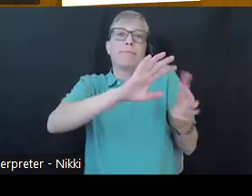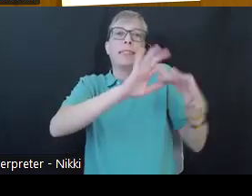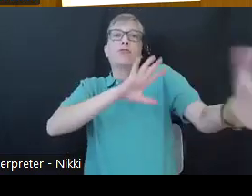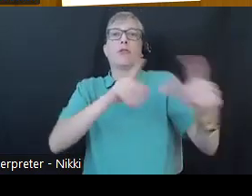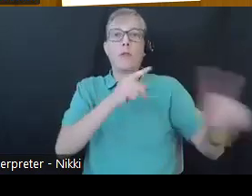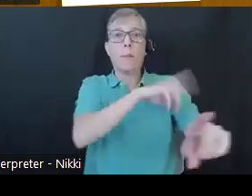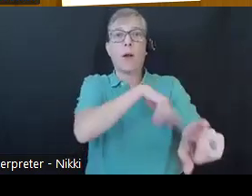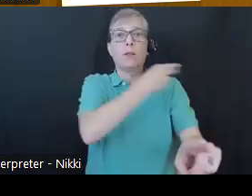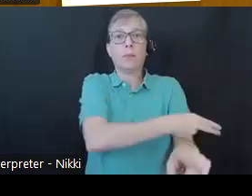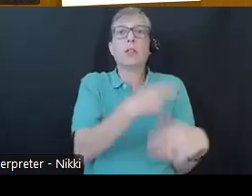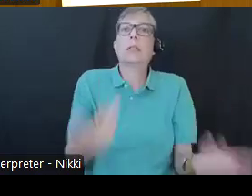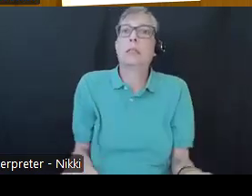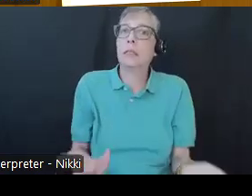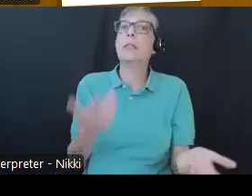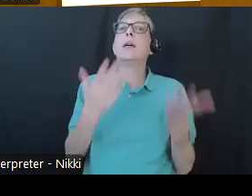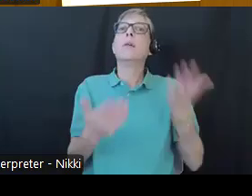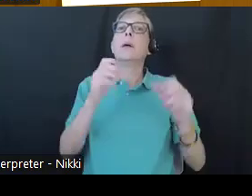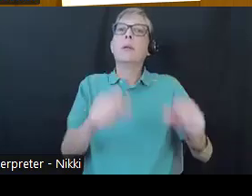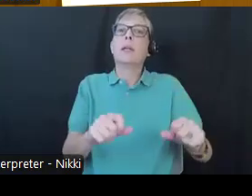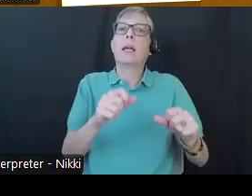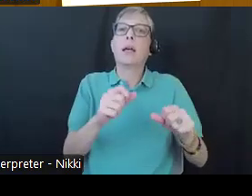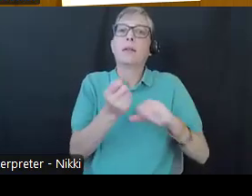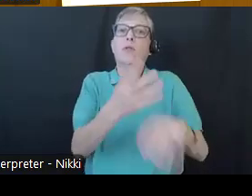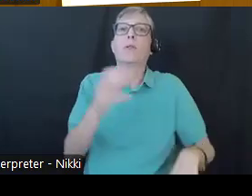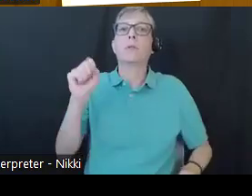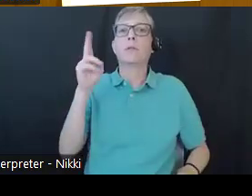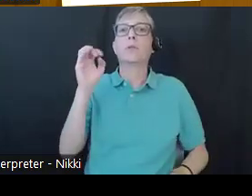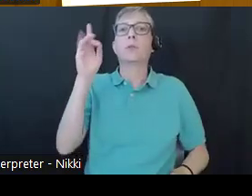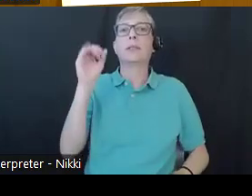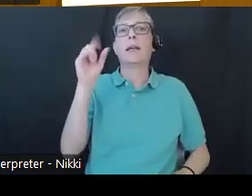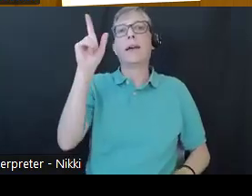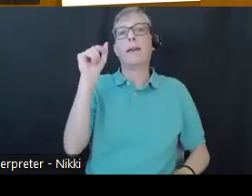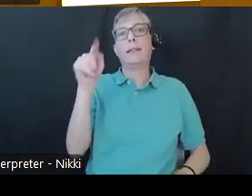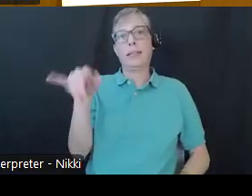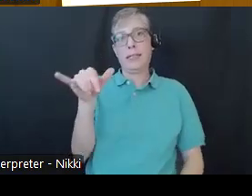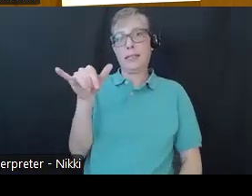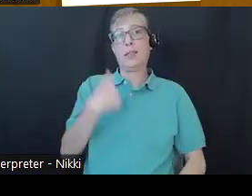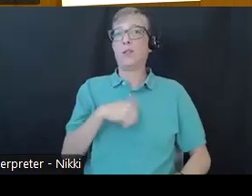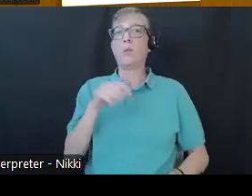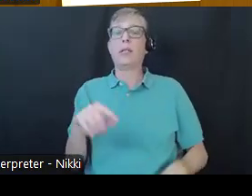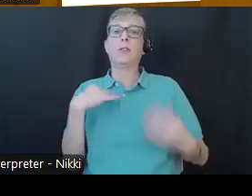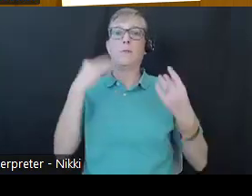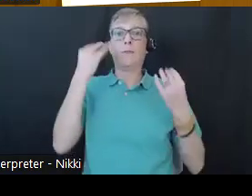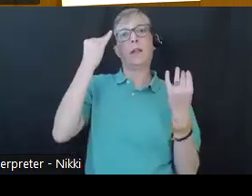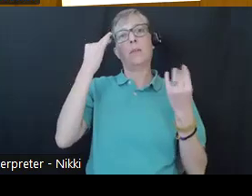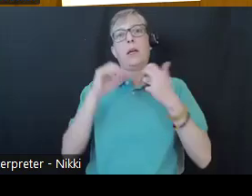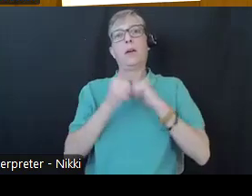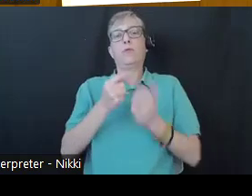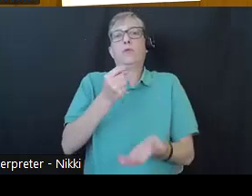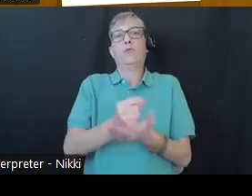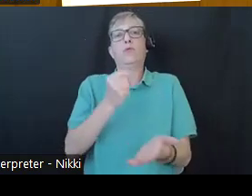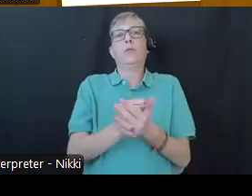also need to worry about what is the damage of untreated high acute pain. I will say too, this is a bit of